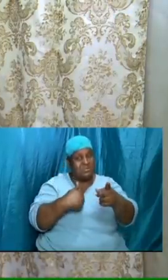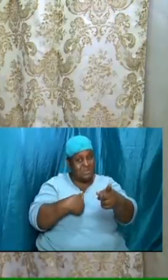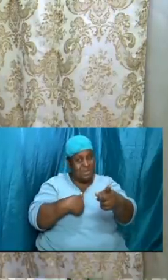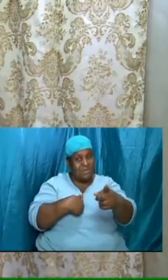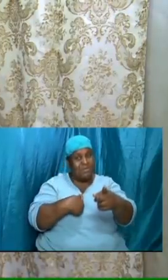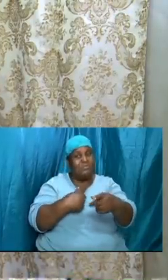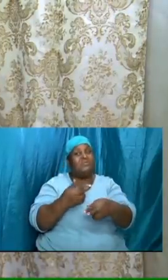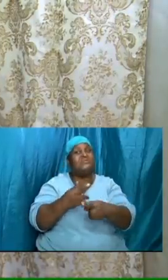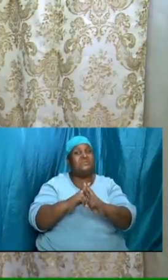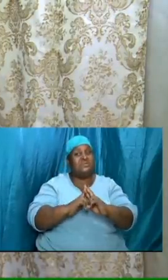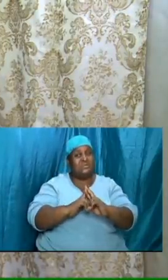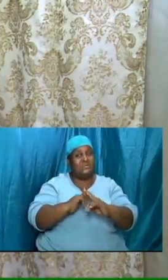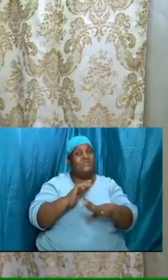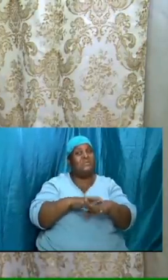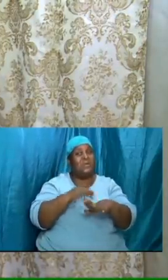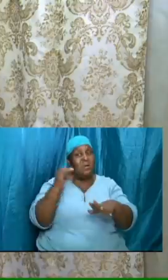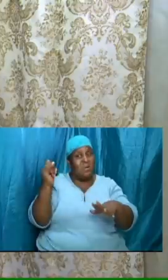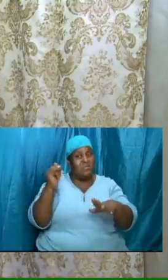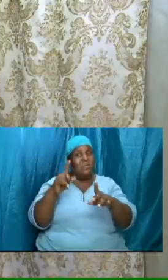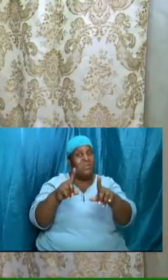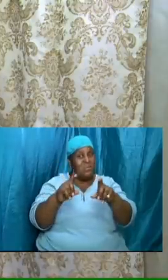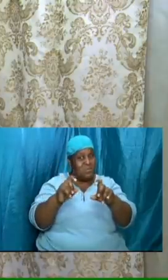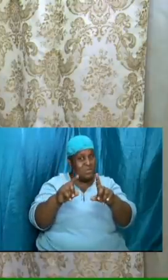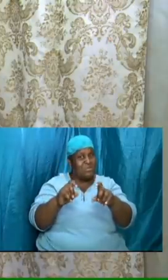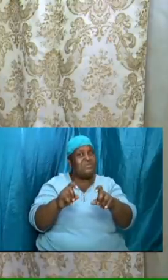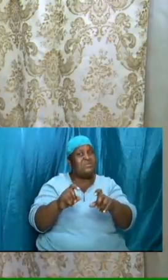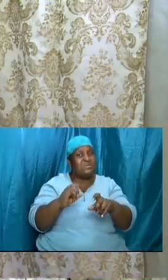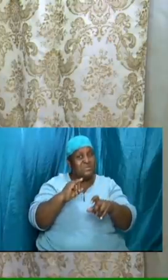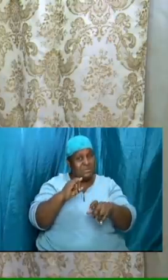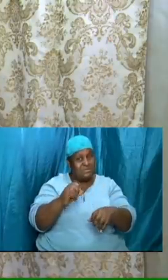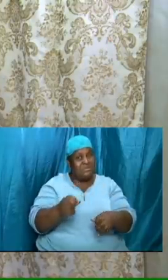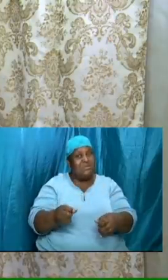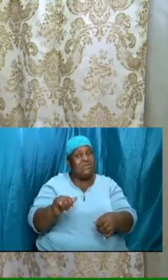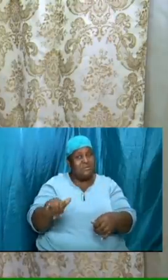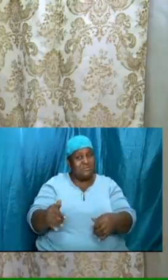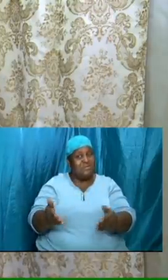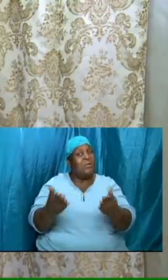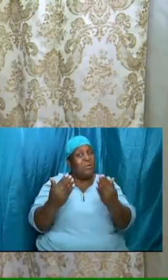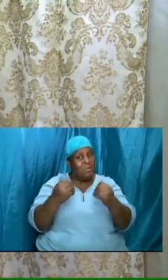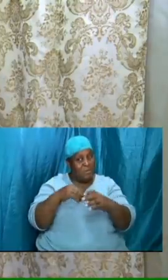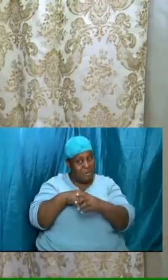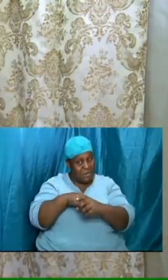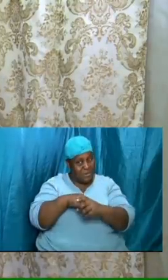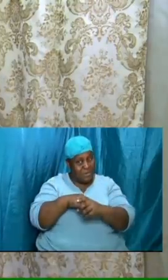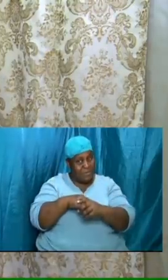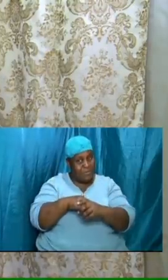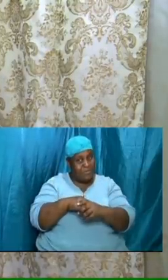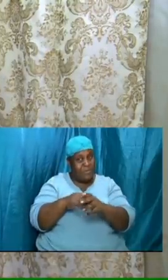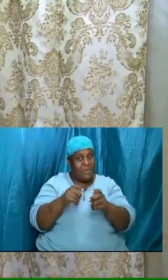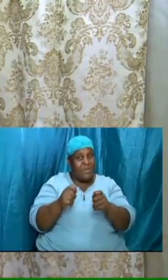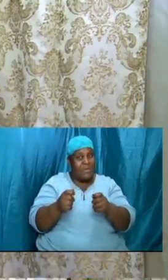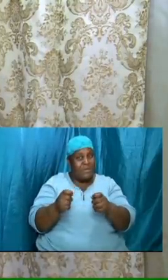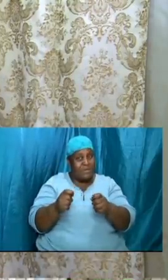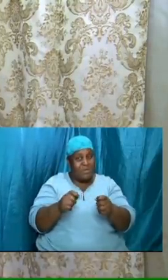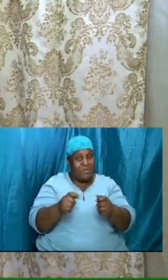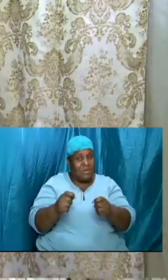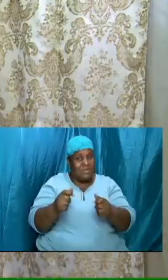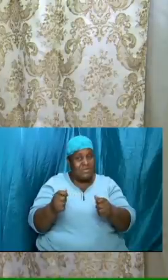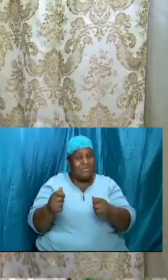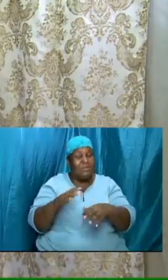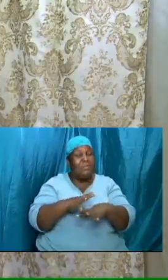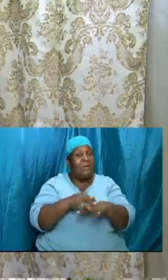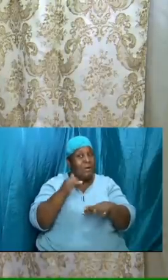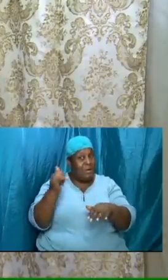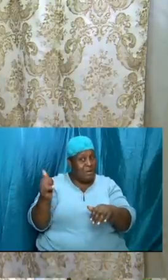are still coming, there is still the WhatsApp call